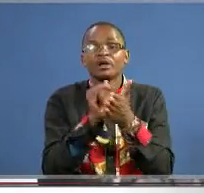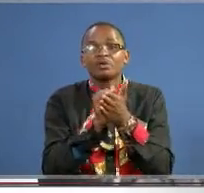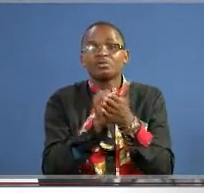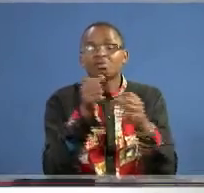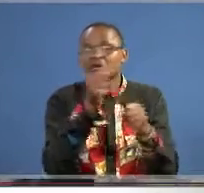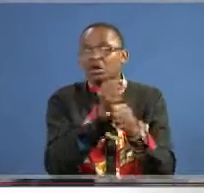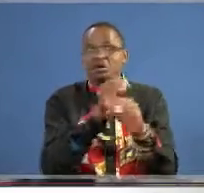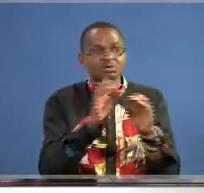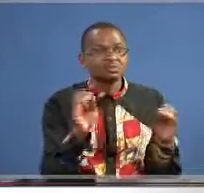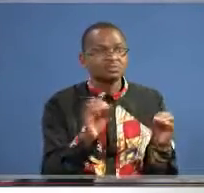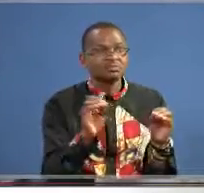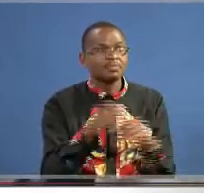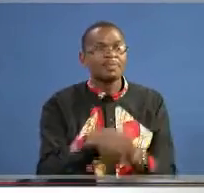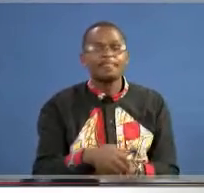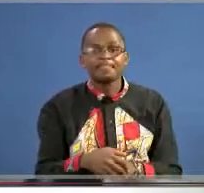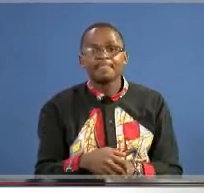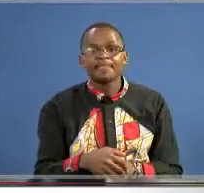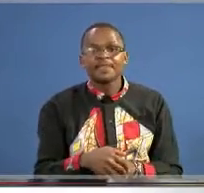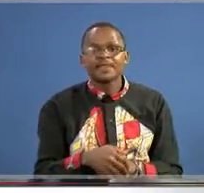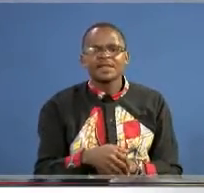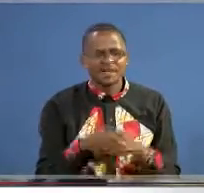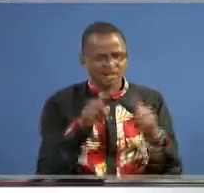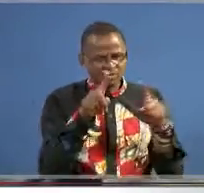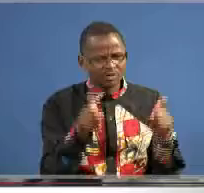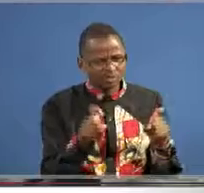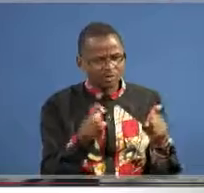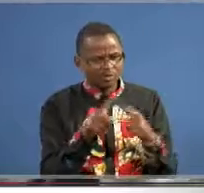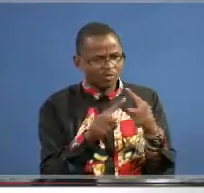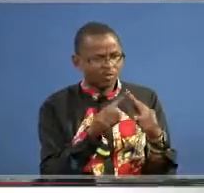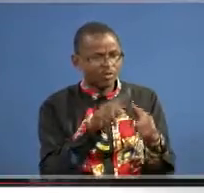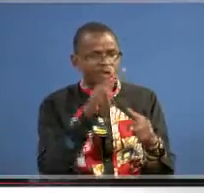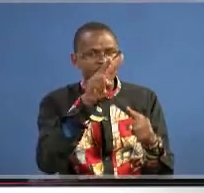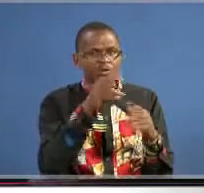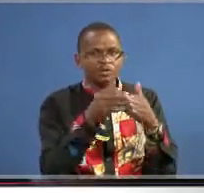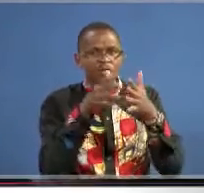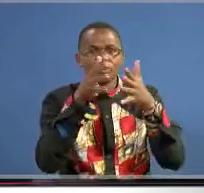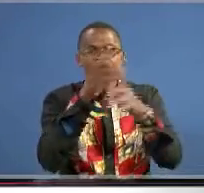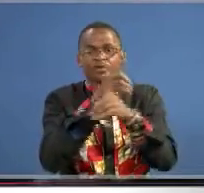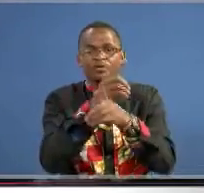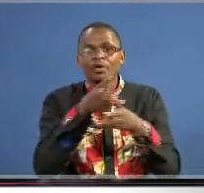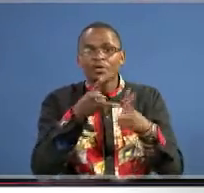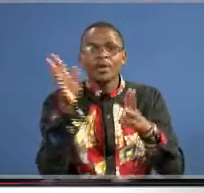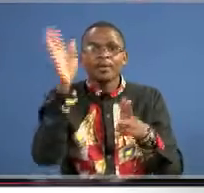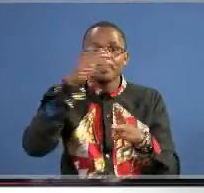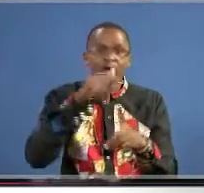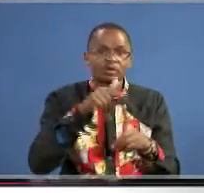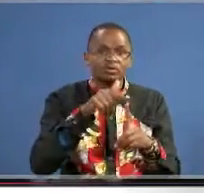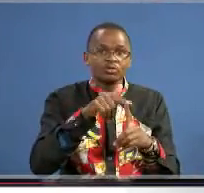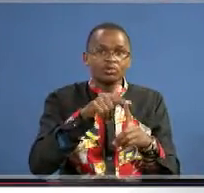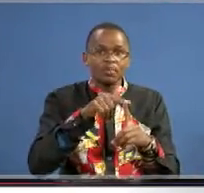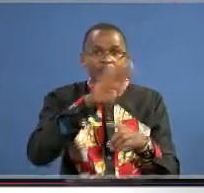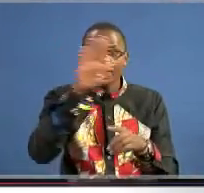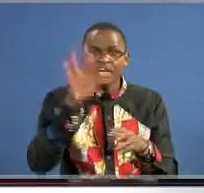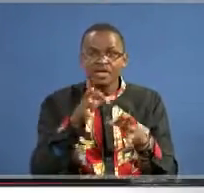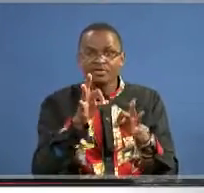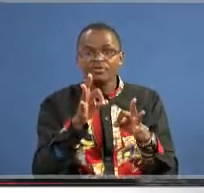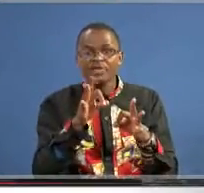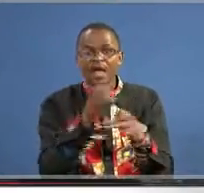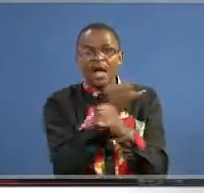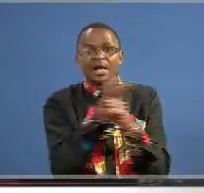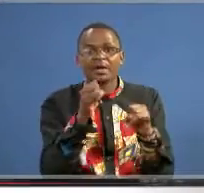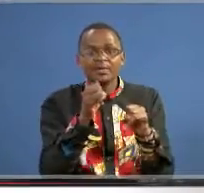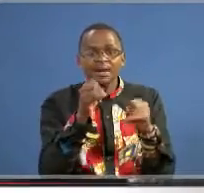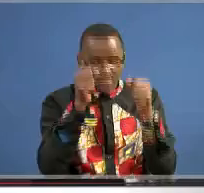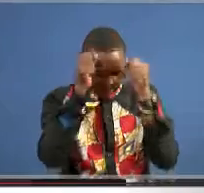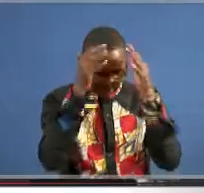work. The solid question being, will these two leaders manage to defend their way back to parliament if they run as independent